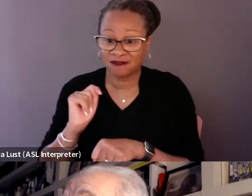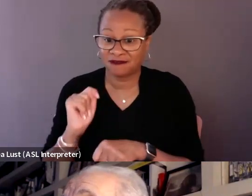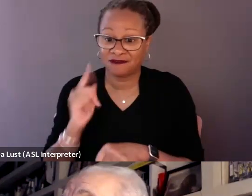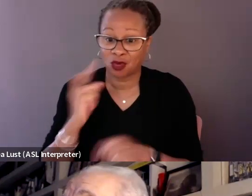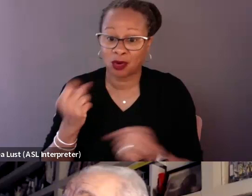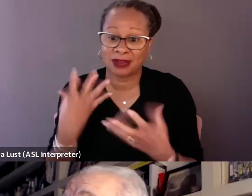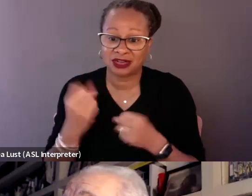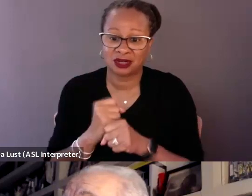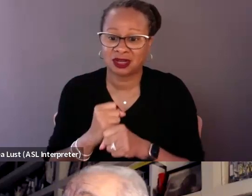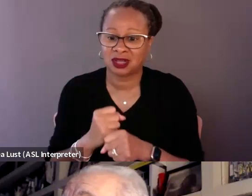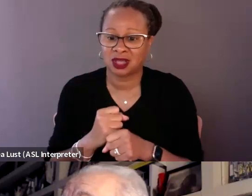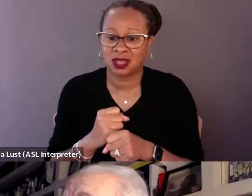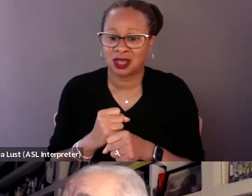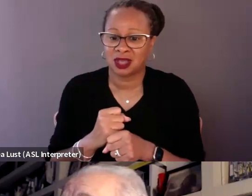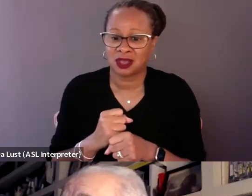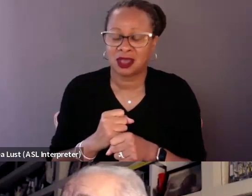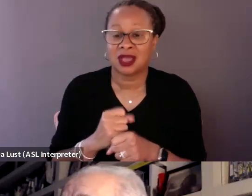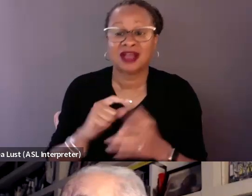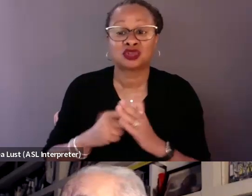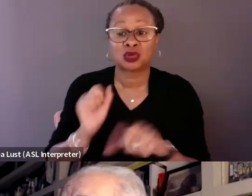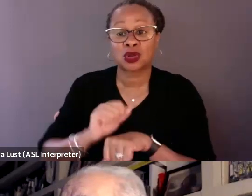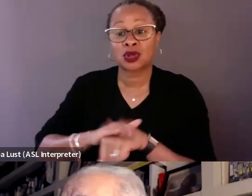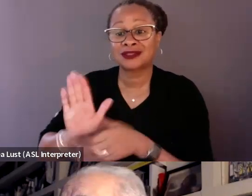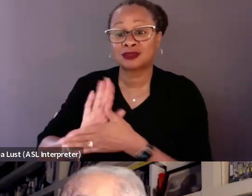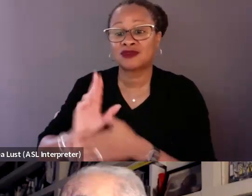Yeah, I started in 2005